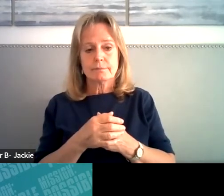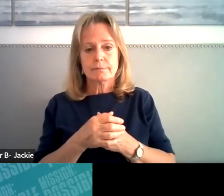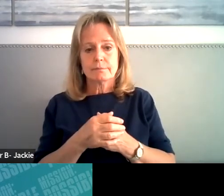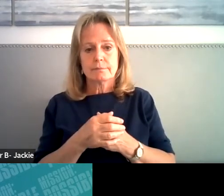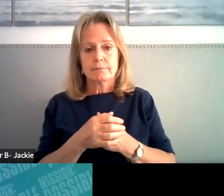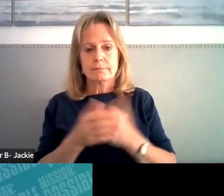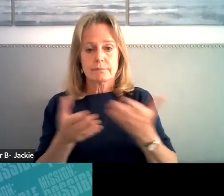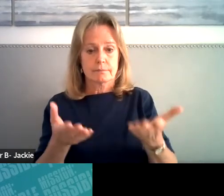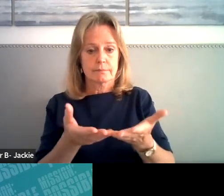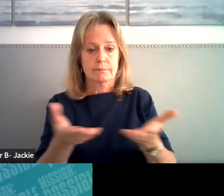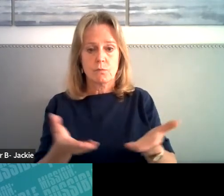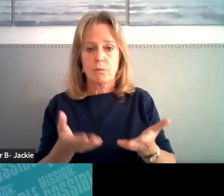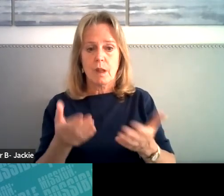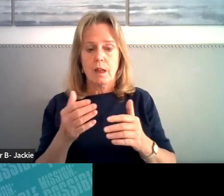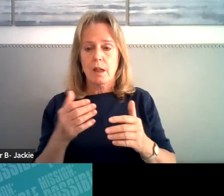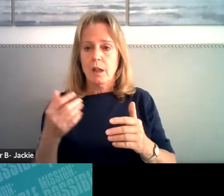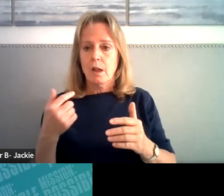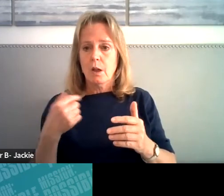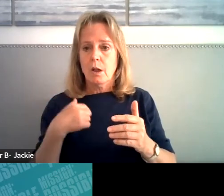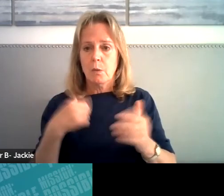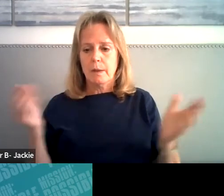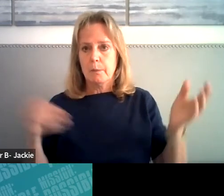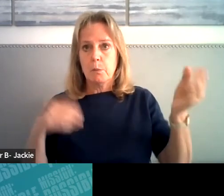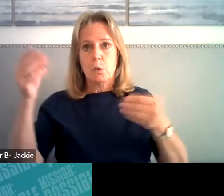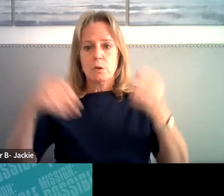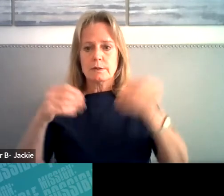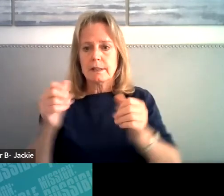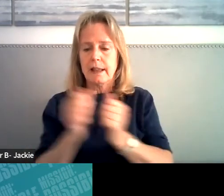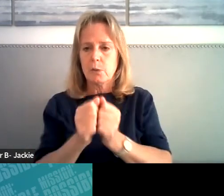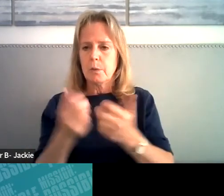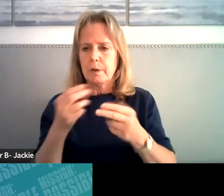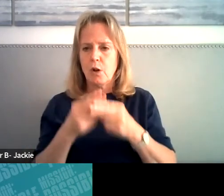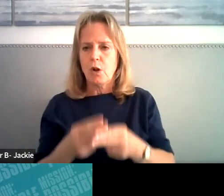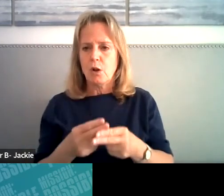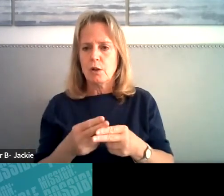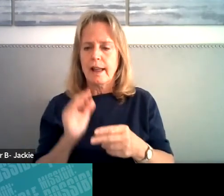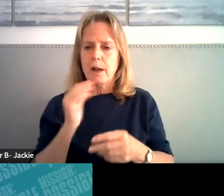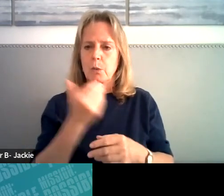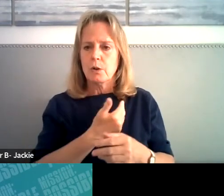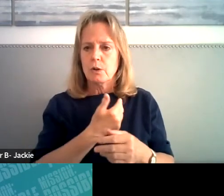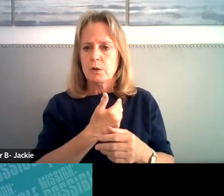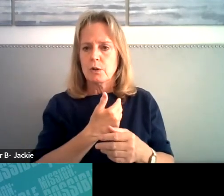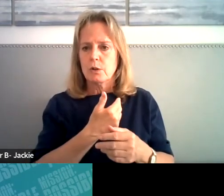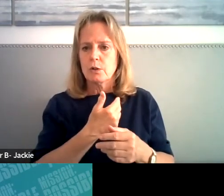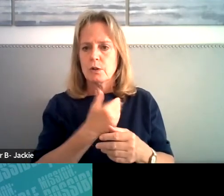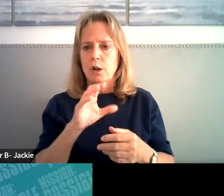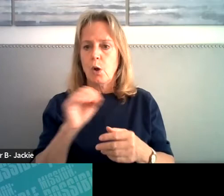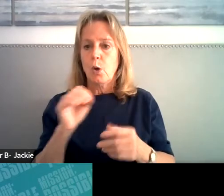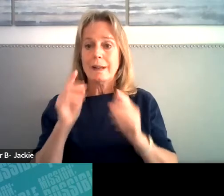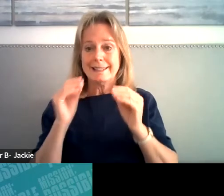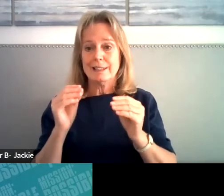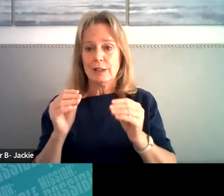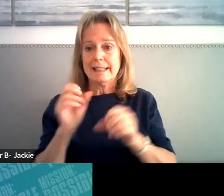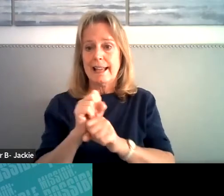We build we pulled together what we call our co-teaching